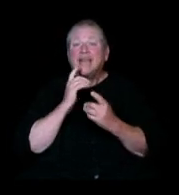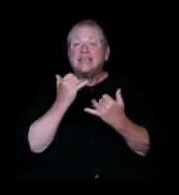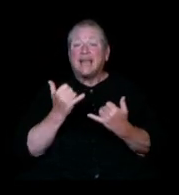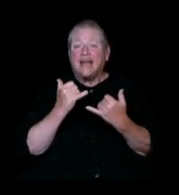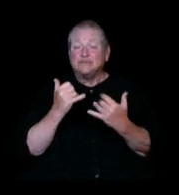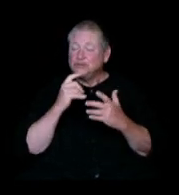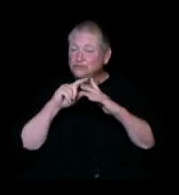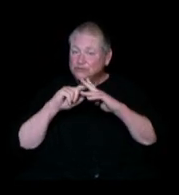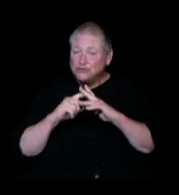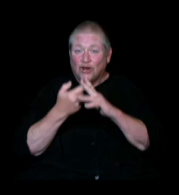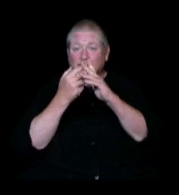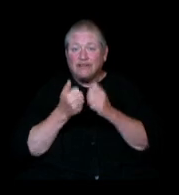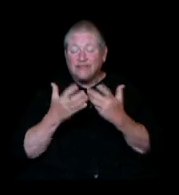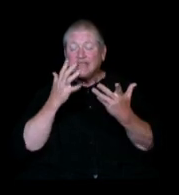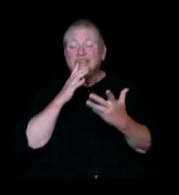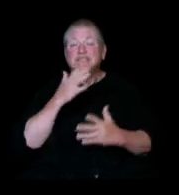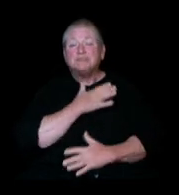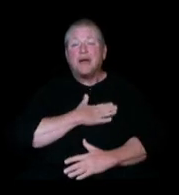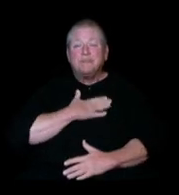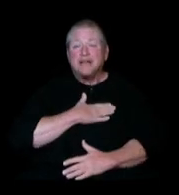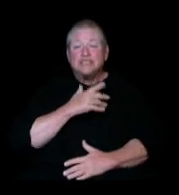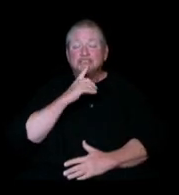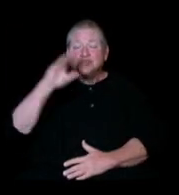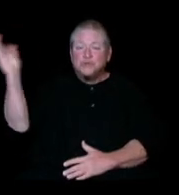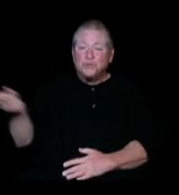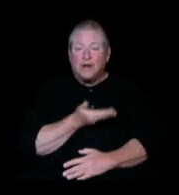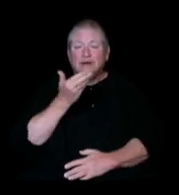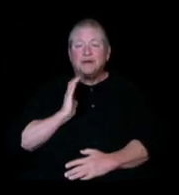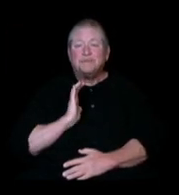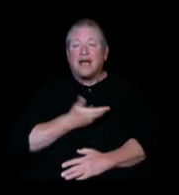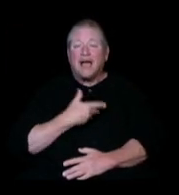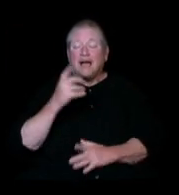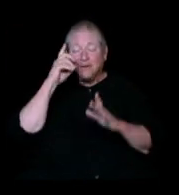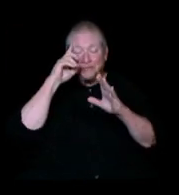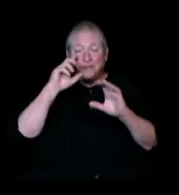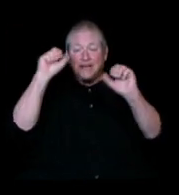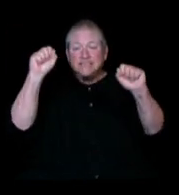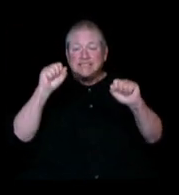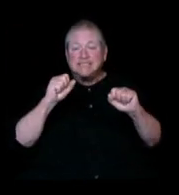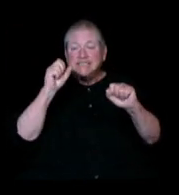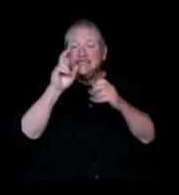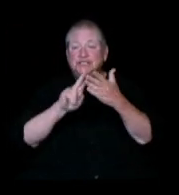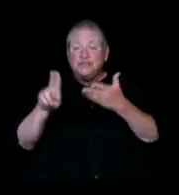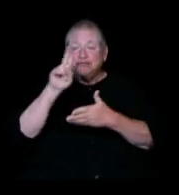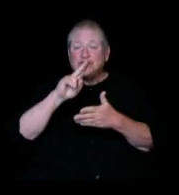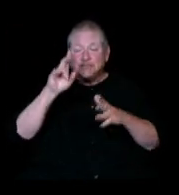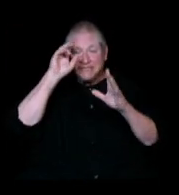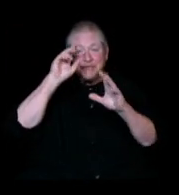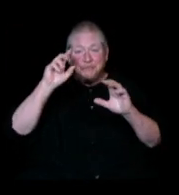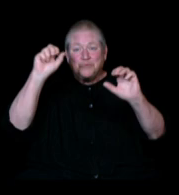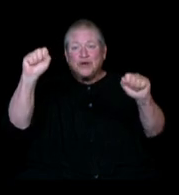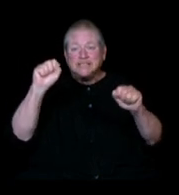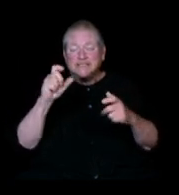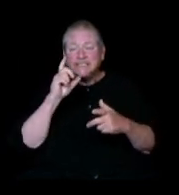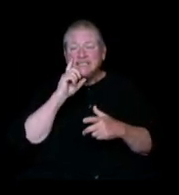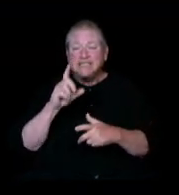my great pleasure to introduce our Western Washington University President, Sabah